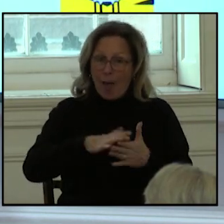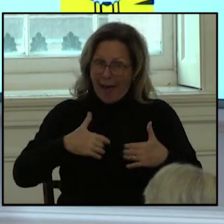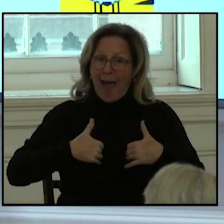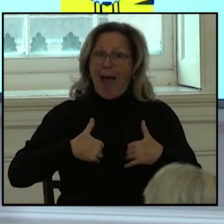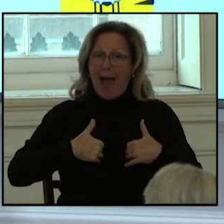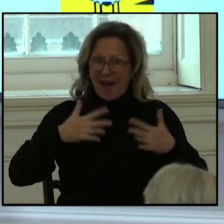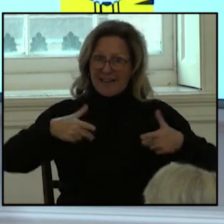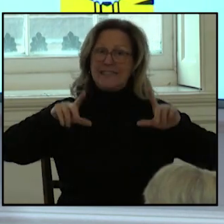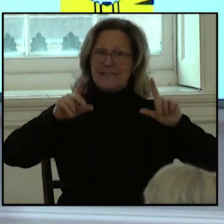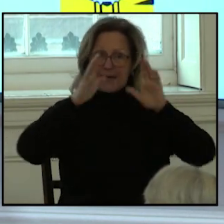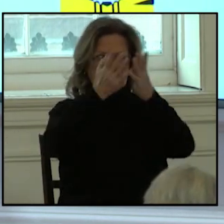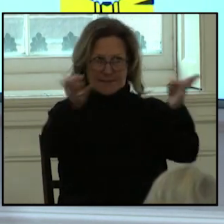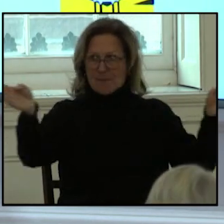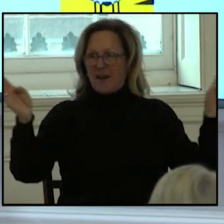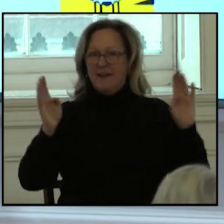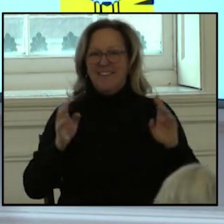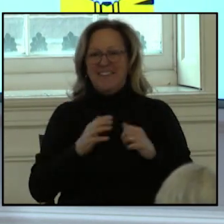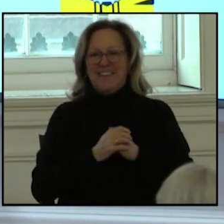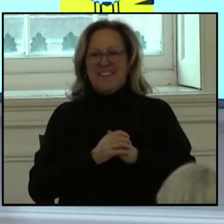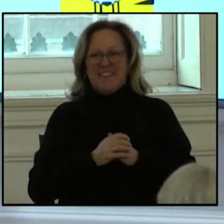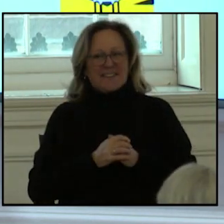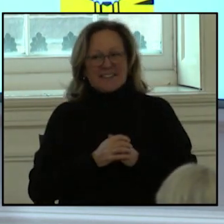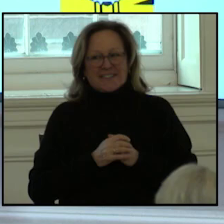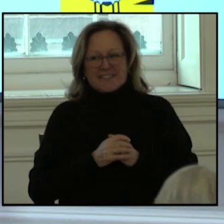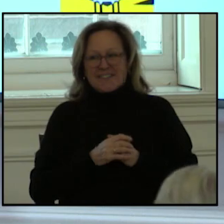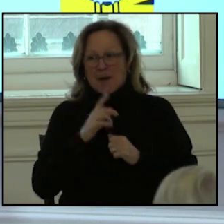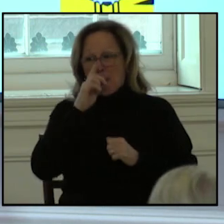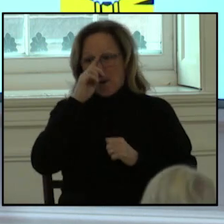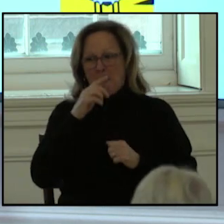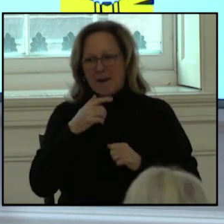I could not be overwhelmed right now trying to